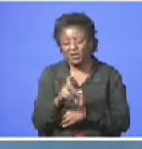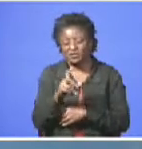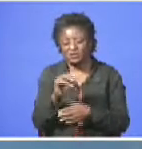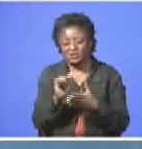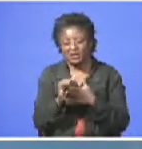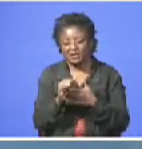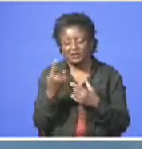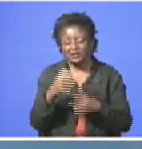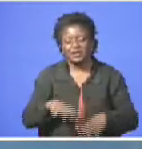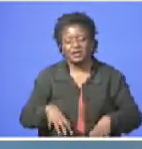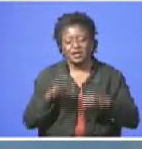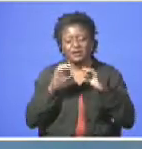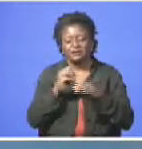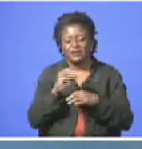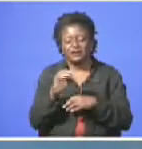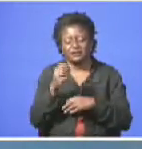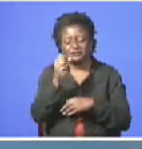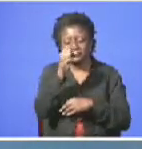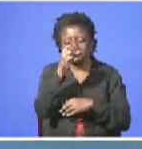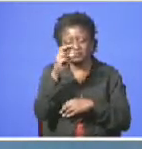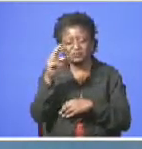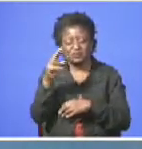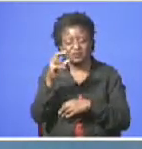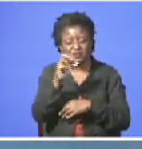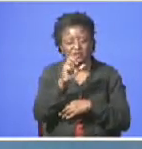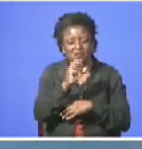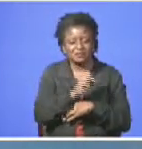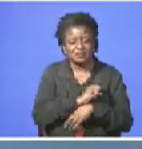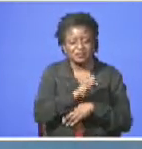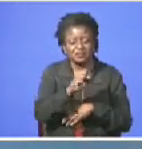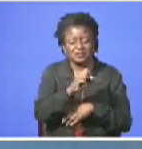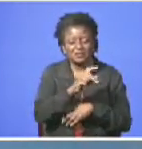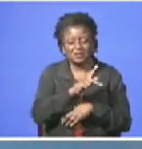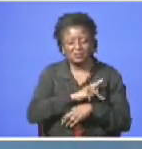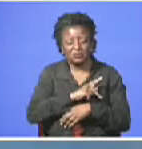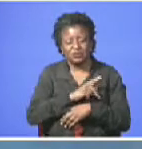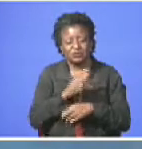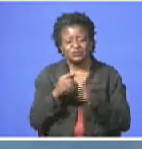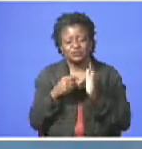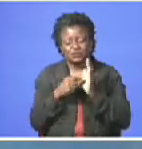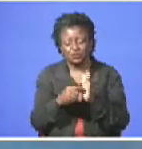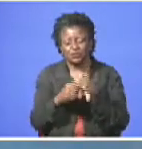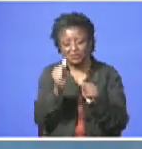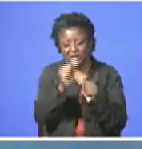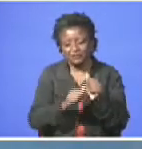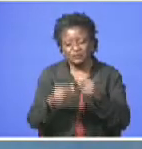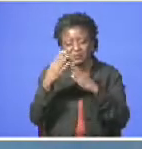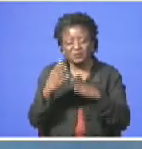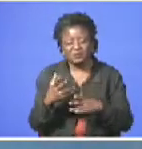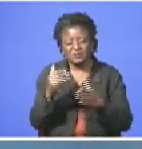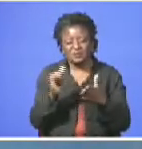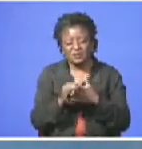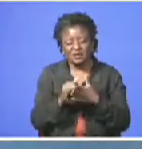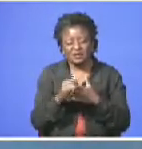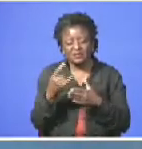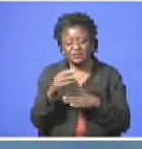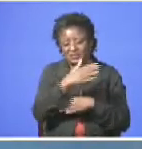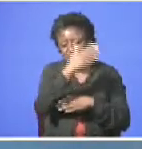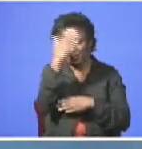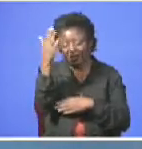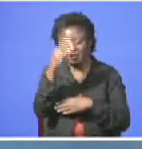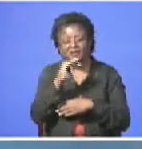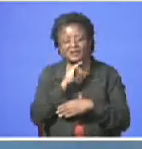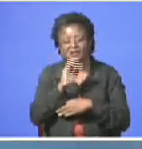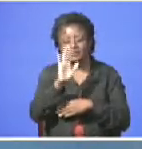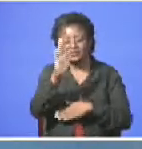life of Sir Sidney Poitier shows and should signal to every Bahamian that the sky is the limit if you have